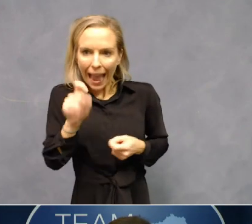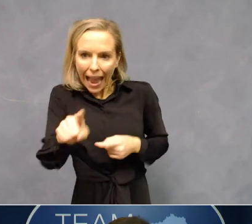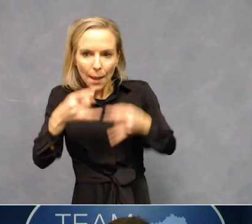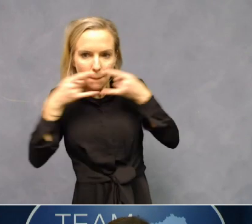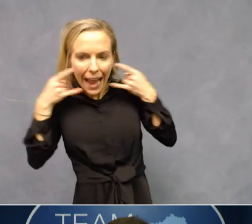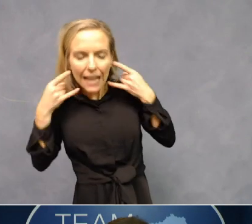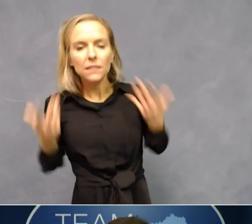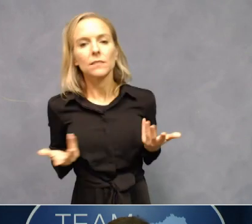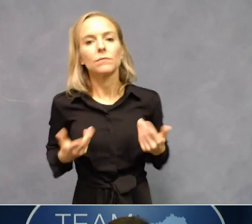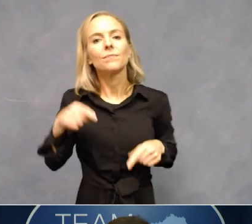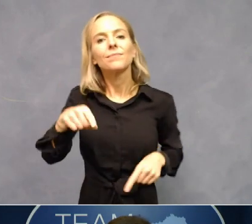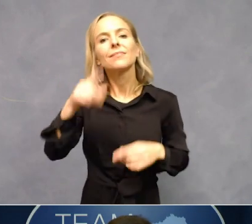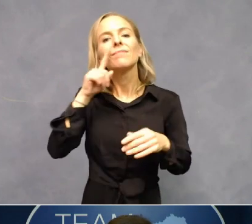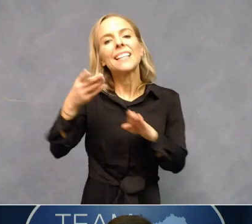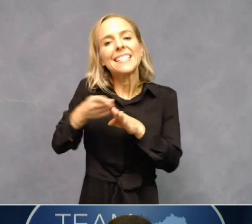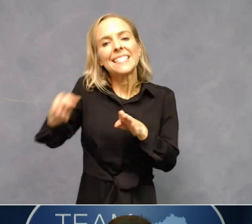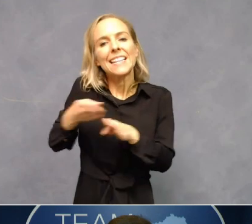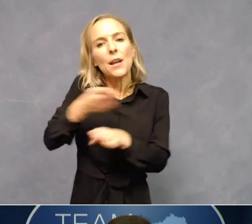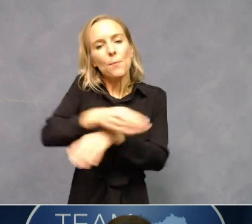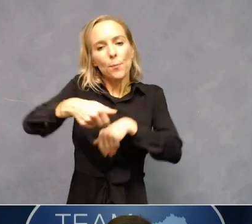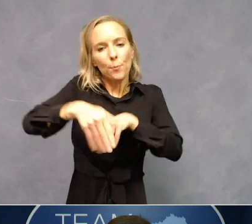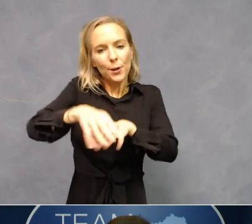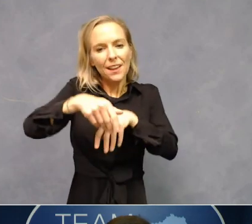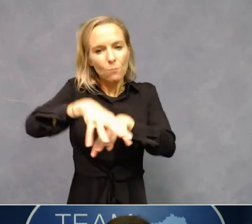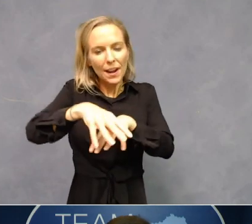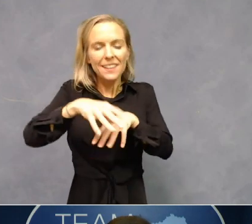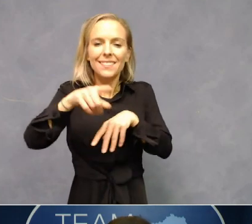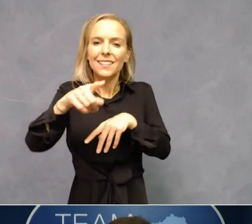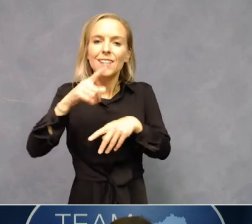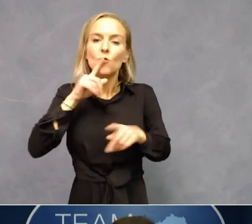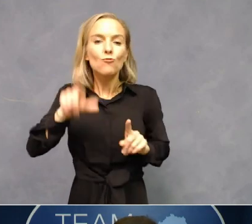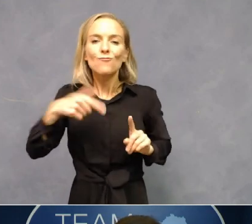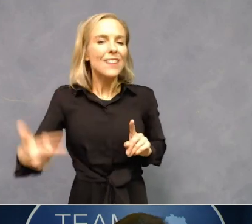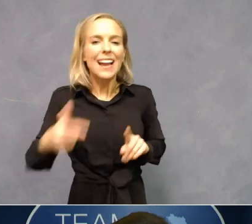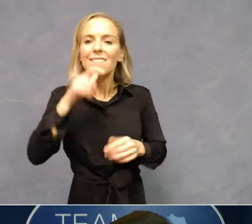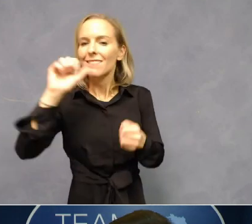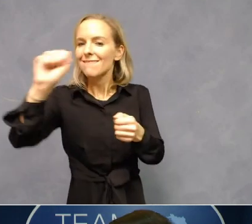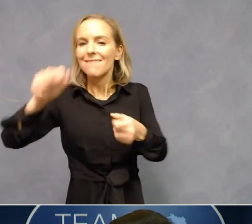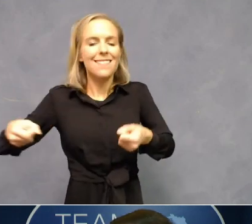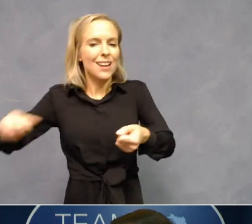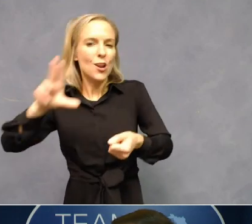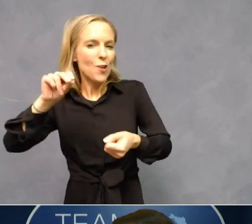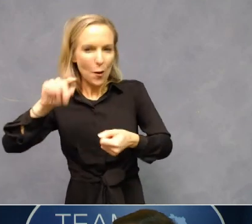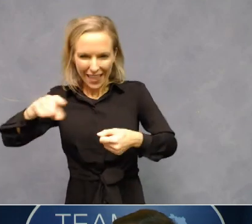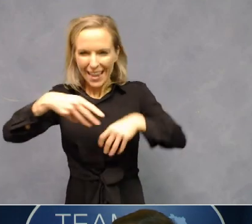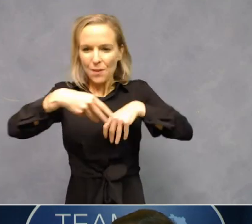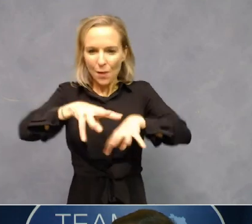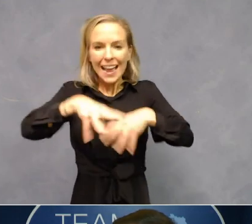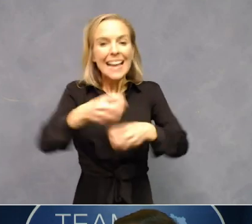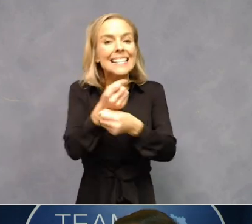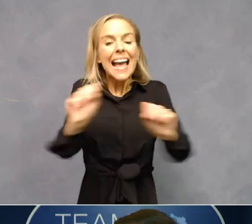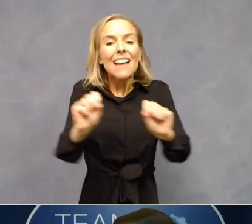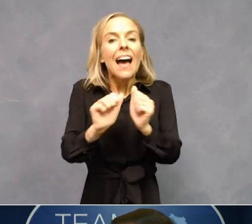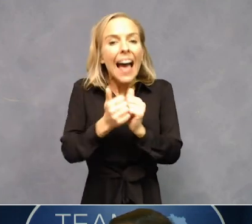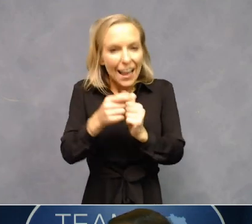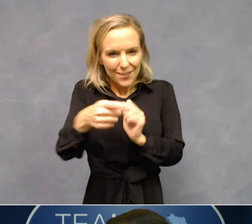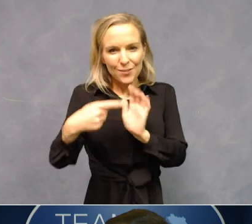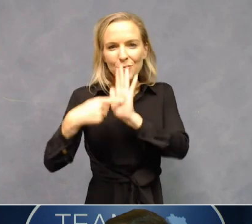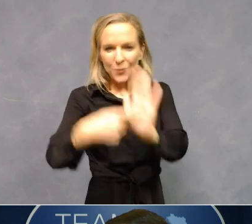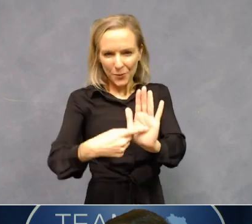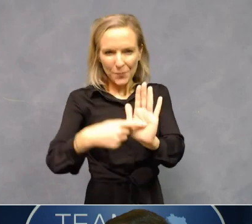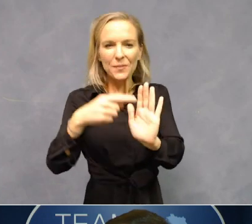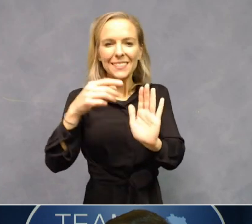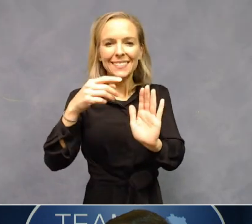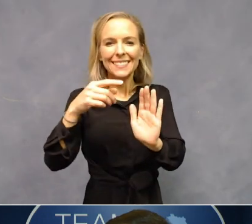neighborhood Halloween parade, which was a great alternative to trick-or-treating. They were staying safe, and this is, again, you see them wearing